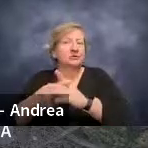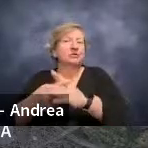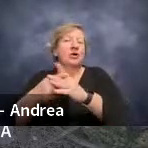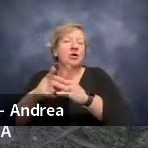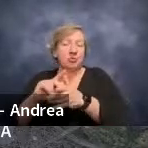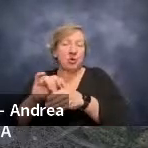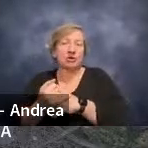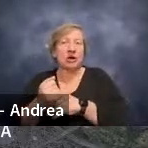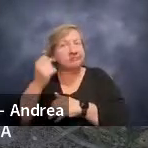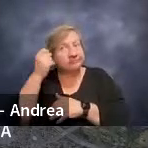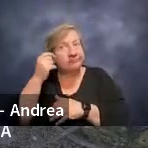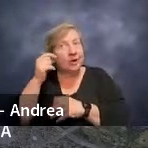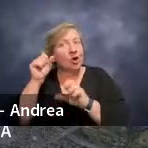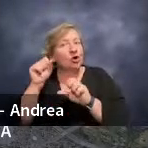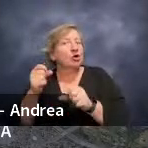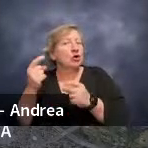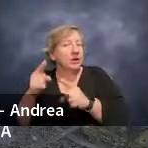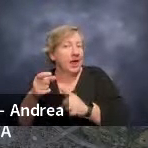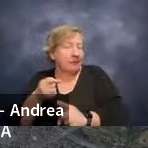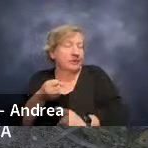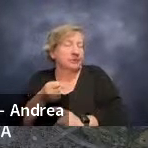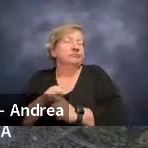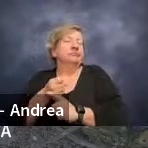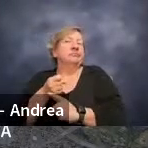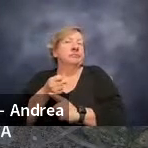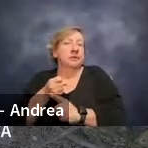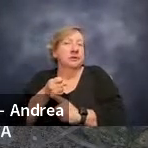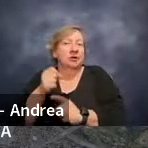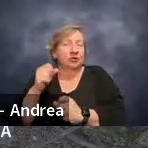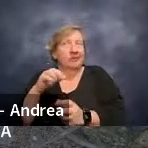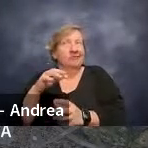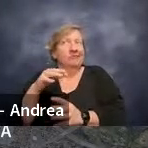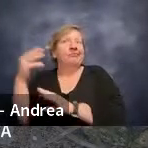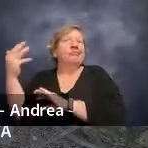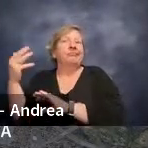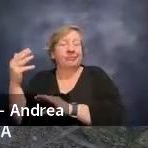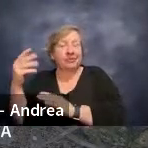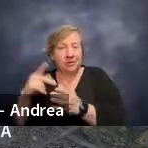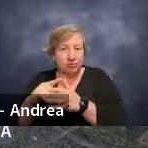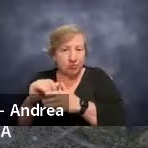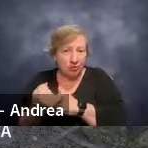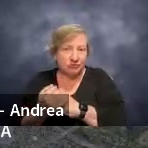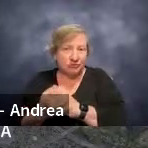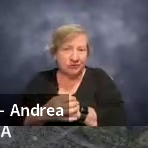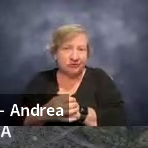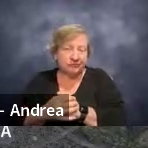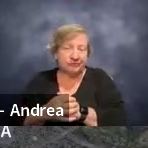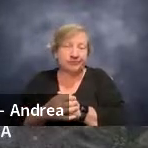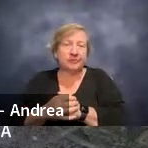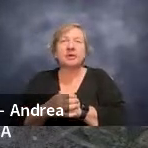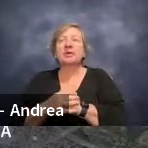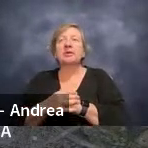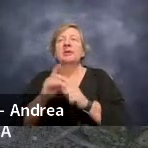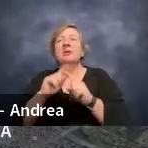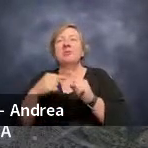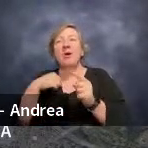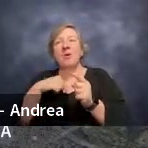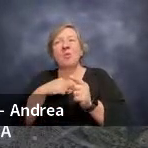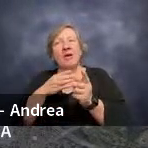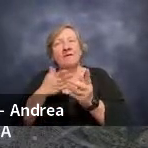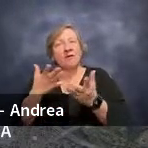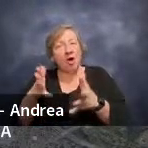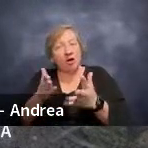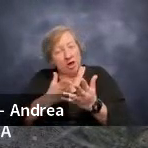always things that can occur that can sidetrack a project, but we have gone through some of the